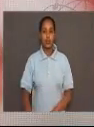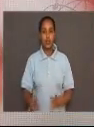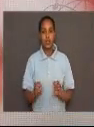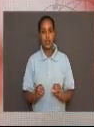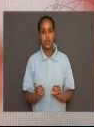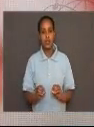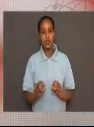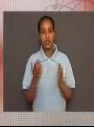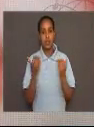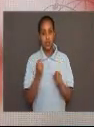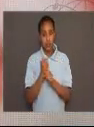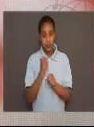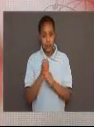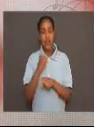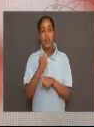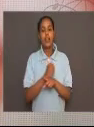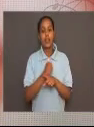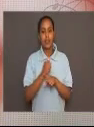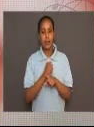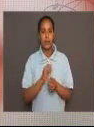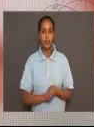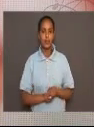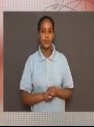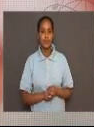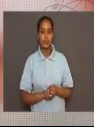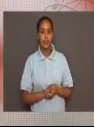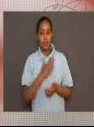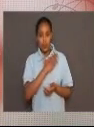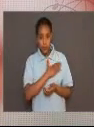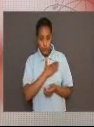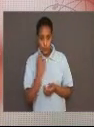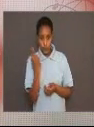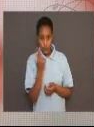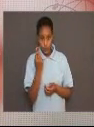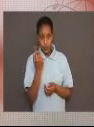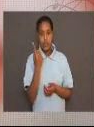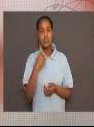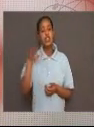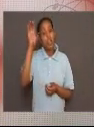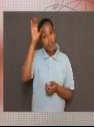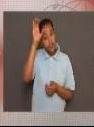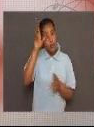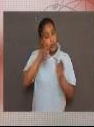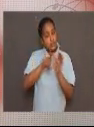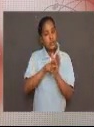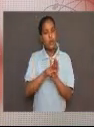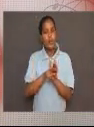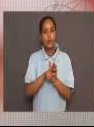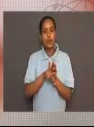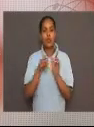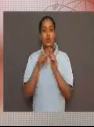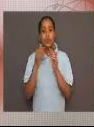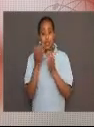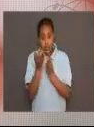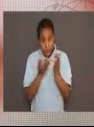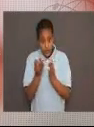Students, let us do an activity. Please use Le Chatelier's principle to